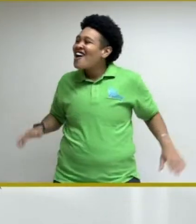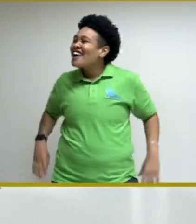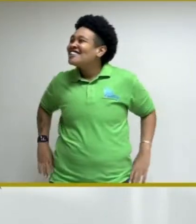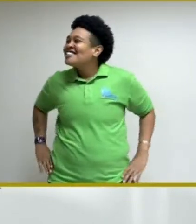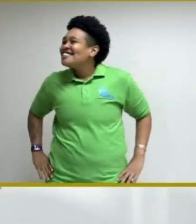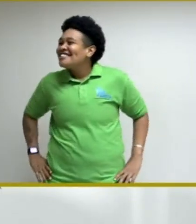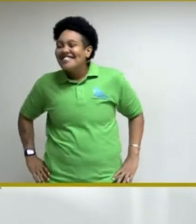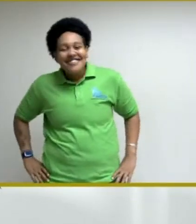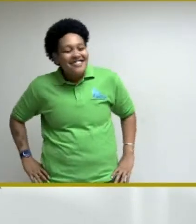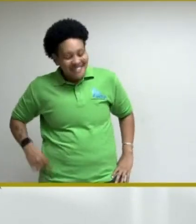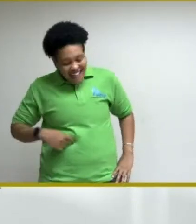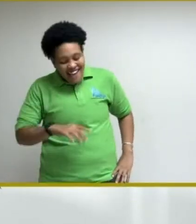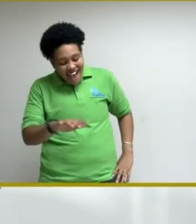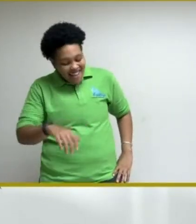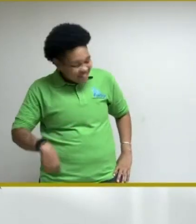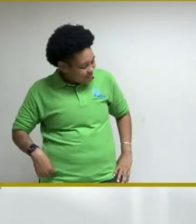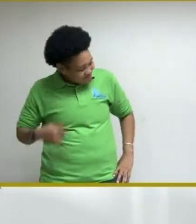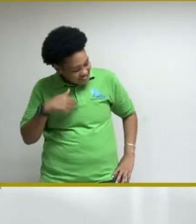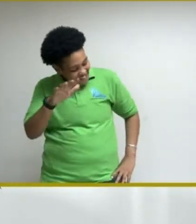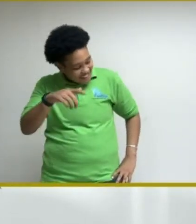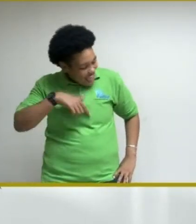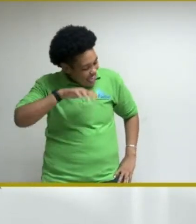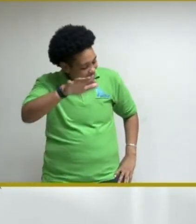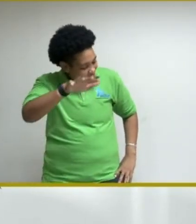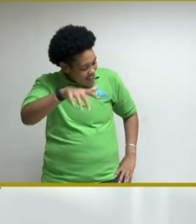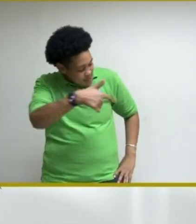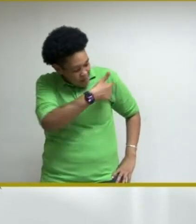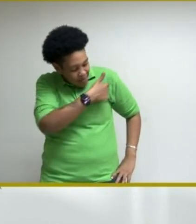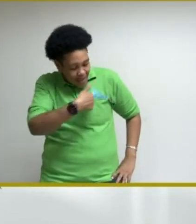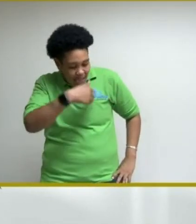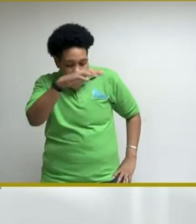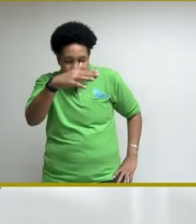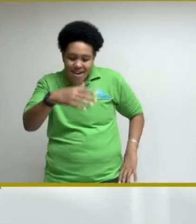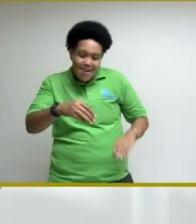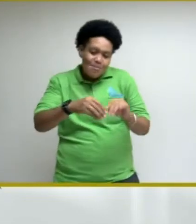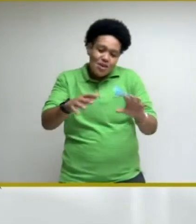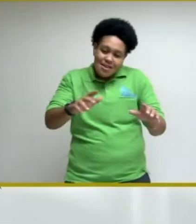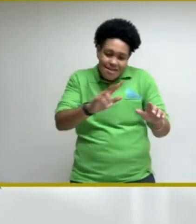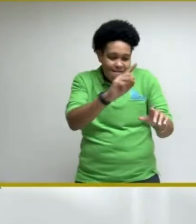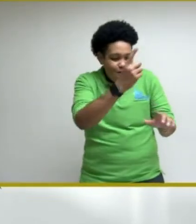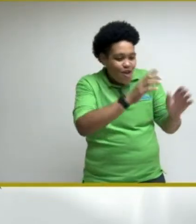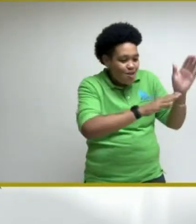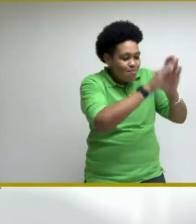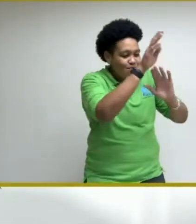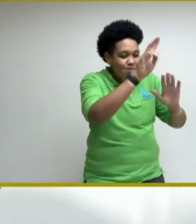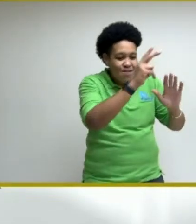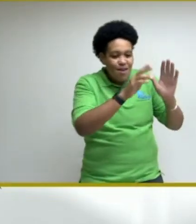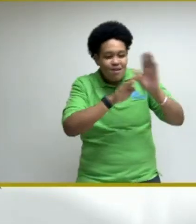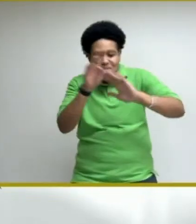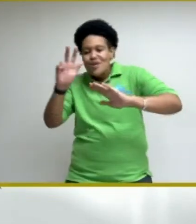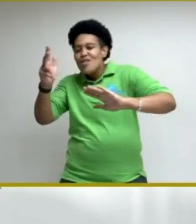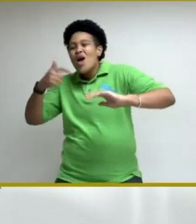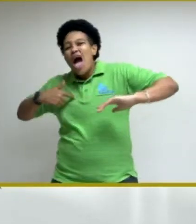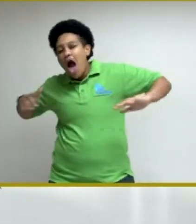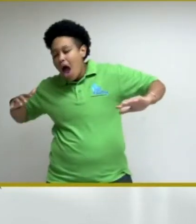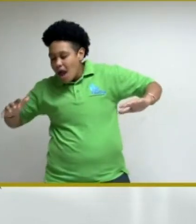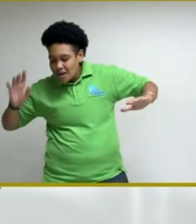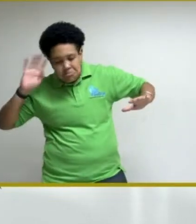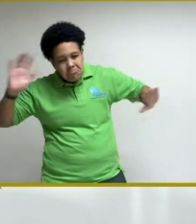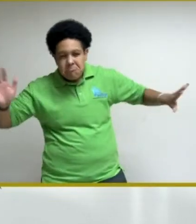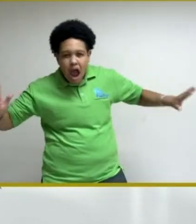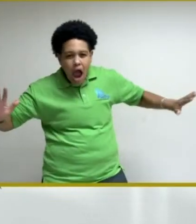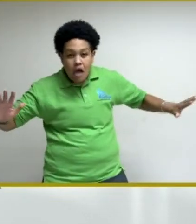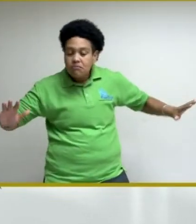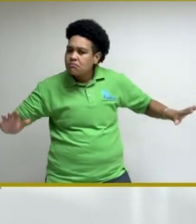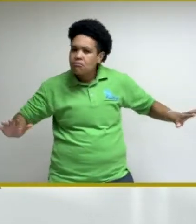to be complacent about that possibility. And I'm saying to us here today that if that were to occur,